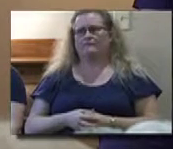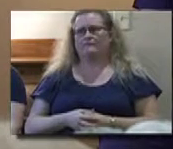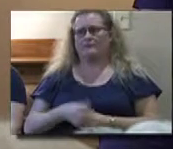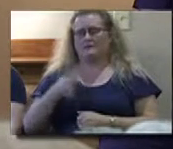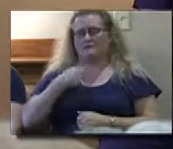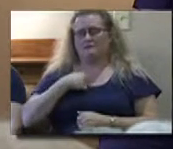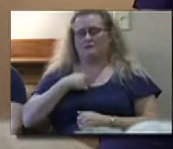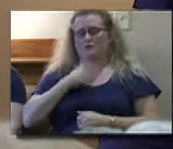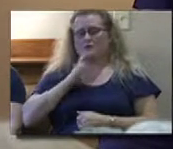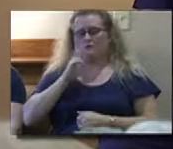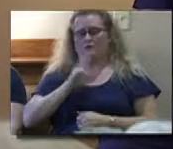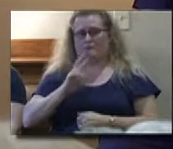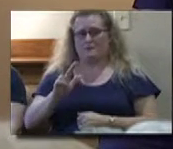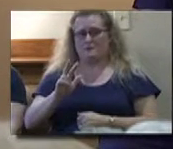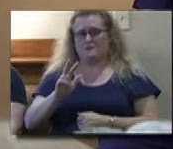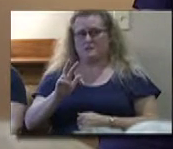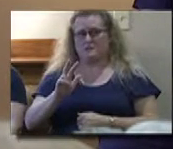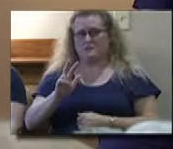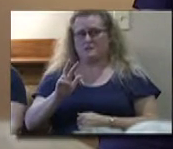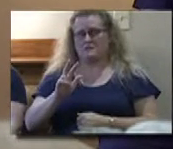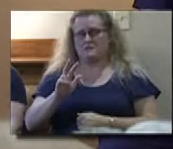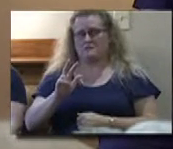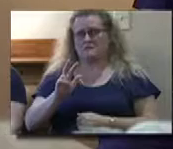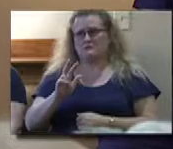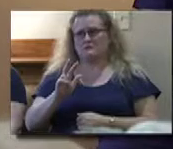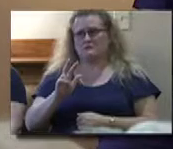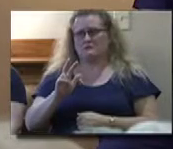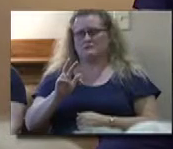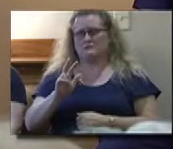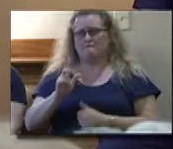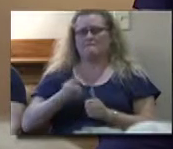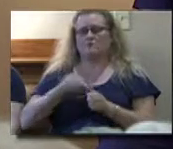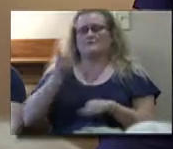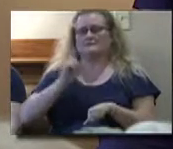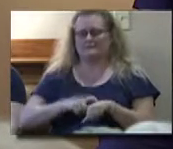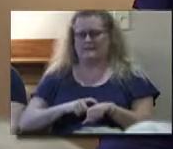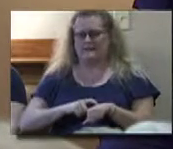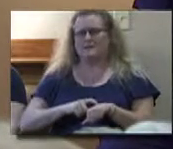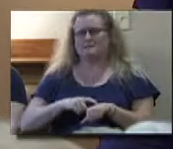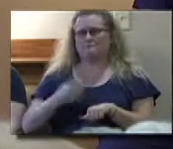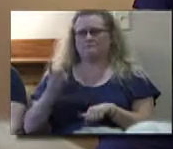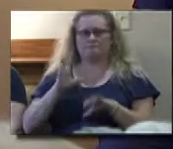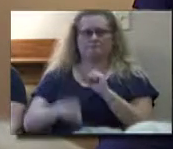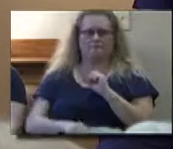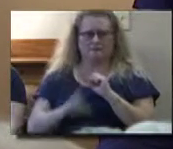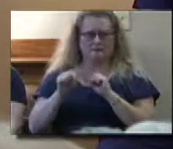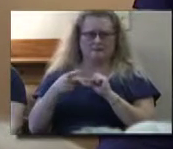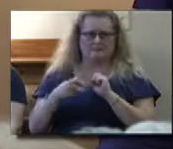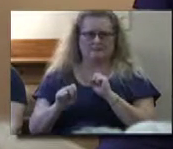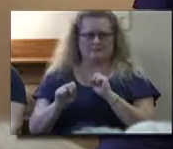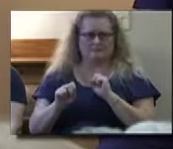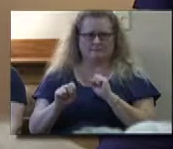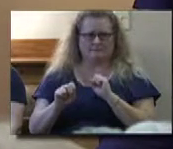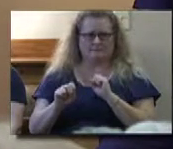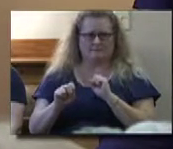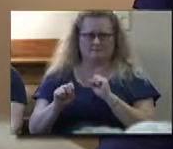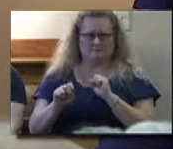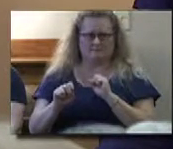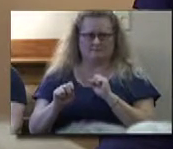I was 3 years old the first time I was raped.